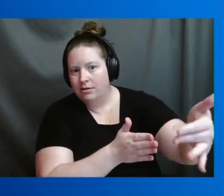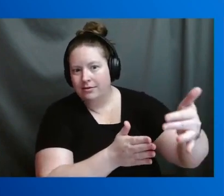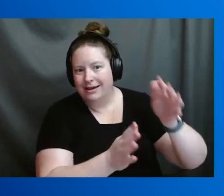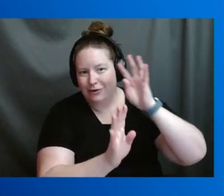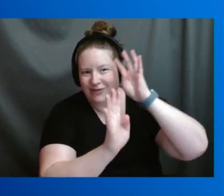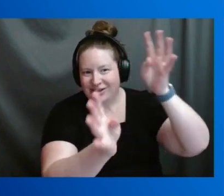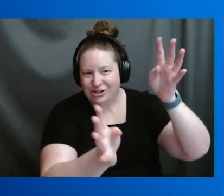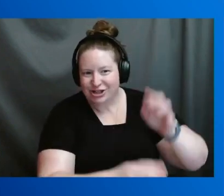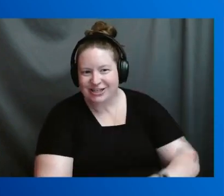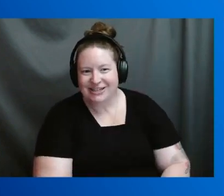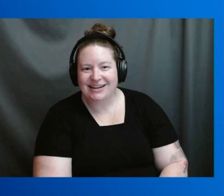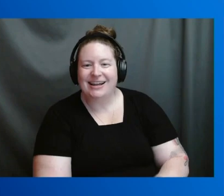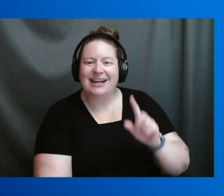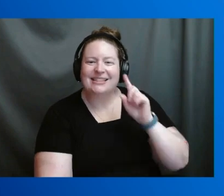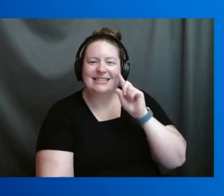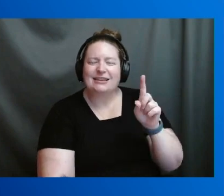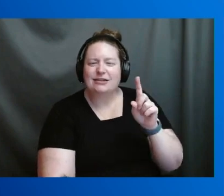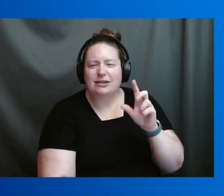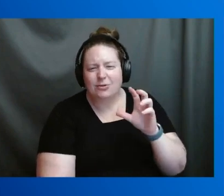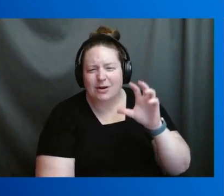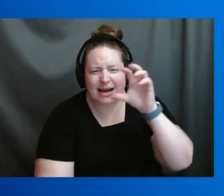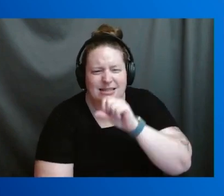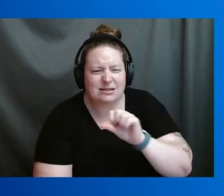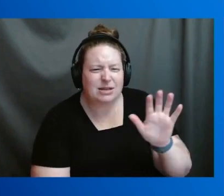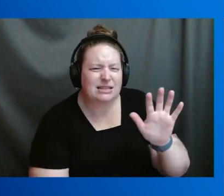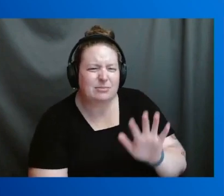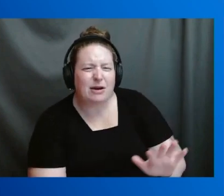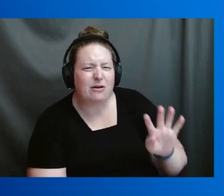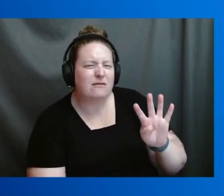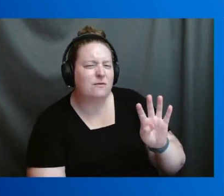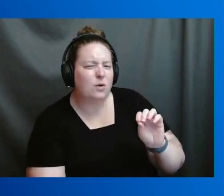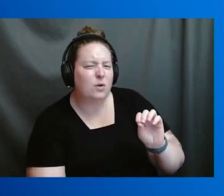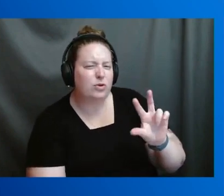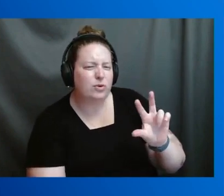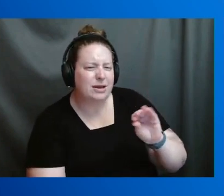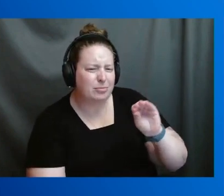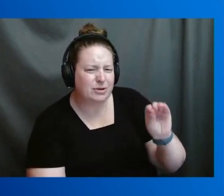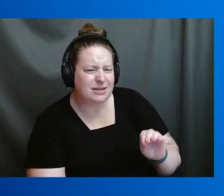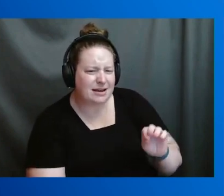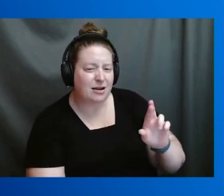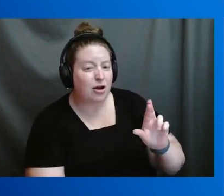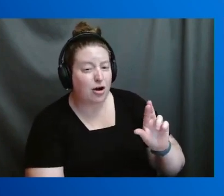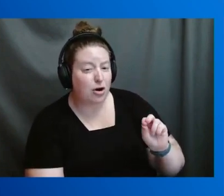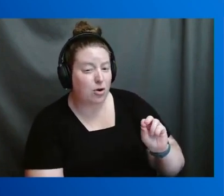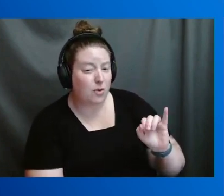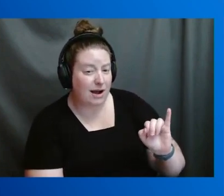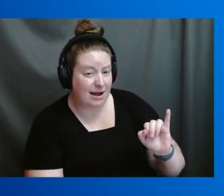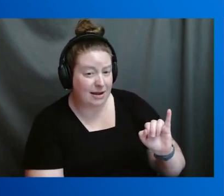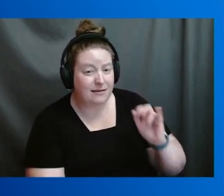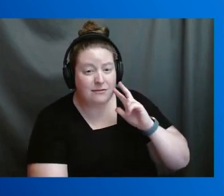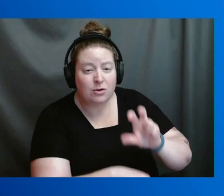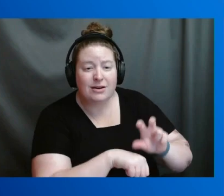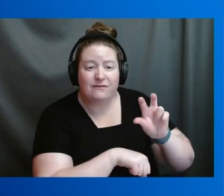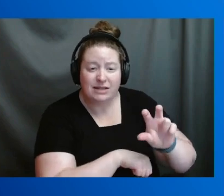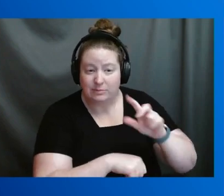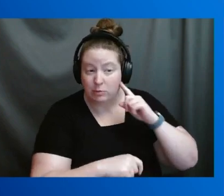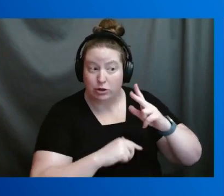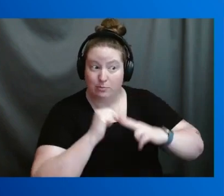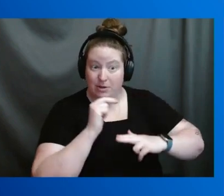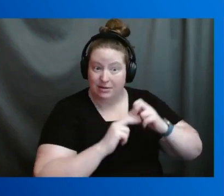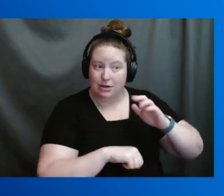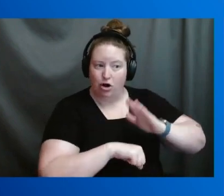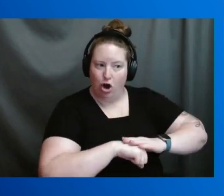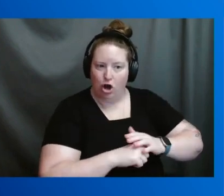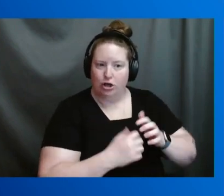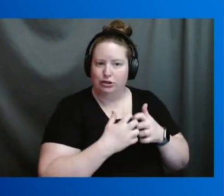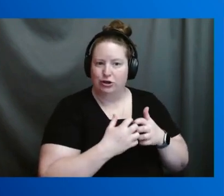from Deloitte that see about a 403% ROI with respect to the investment that you put when you're building on serverless at that particular point. We